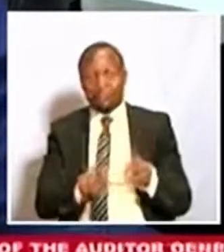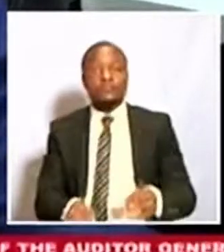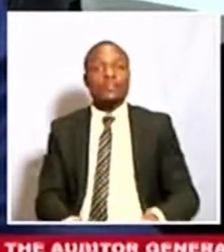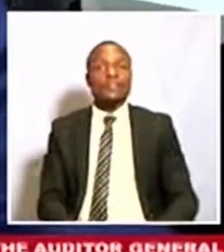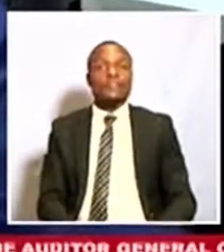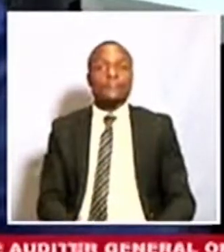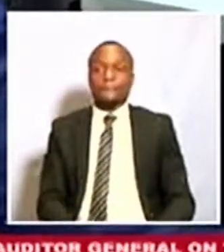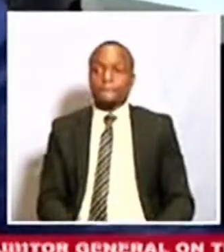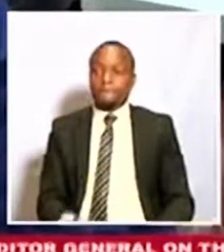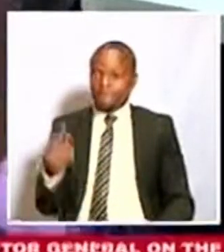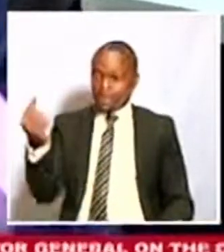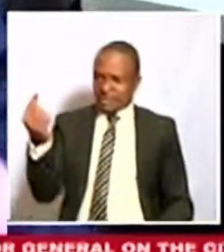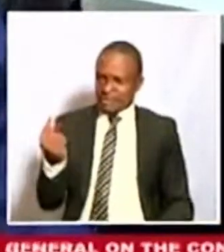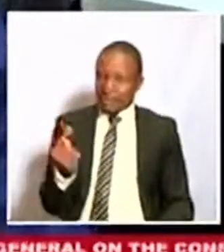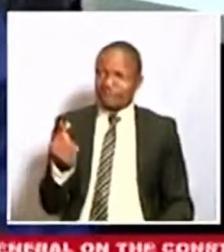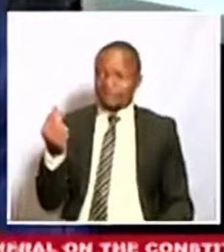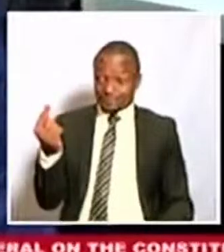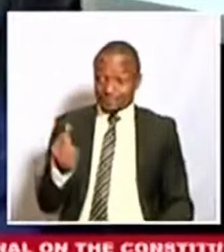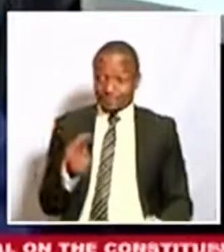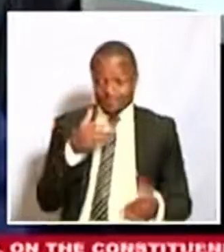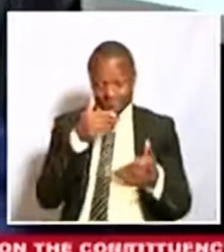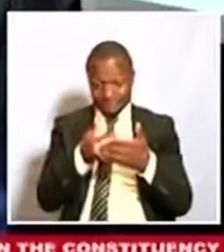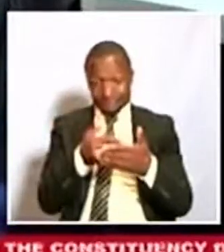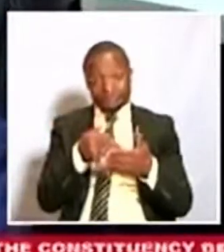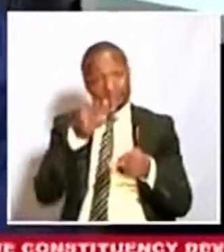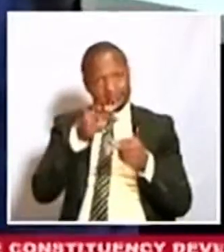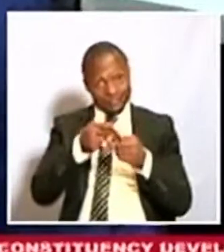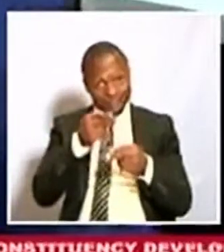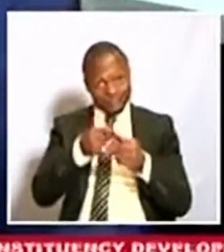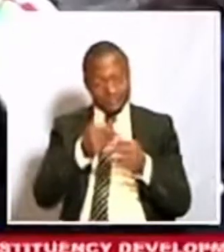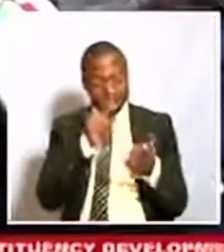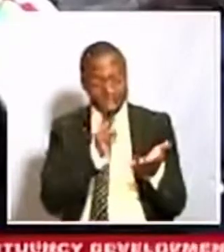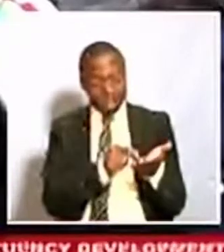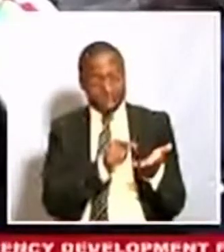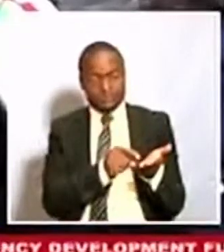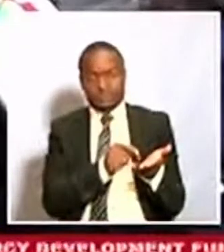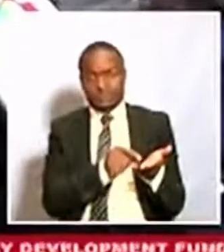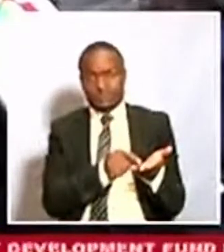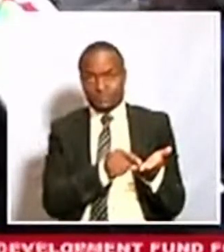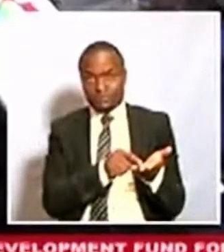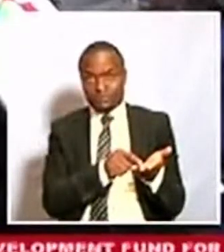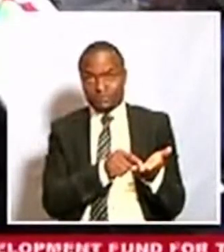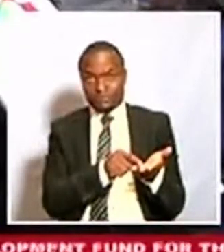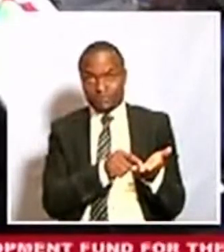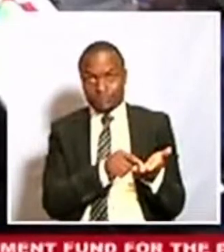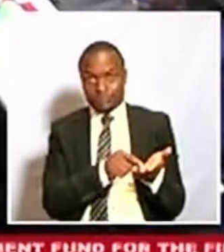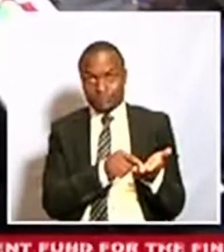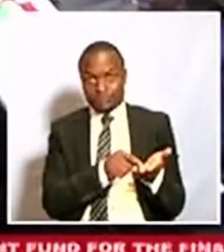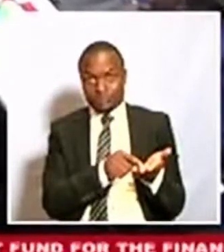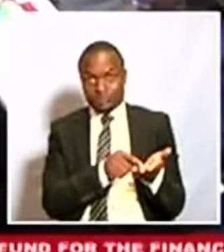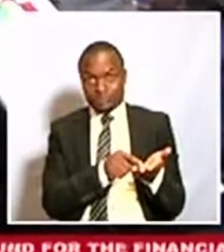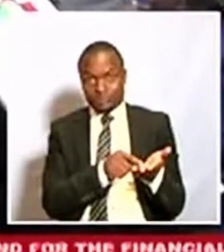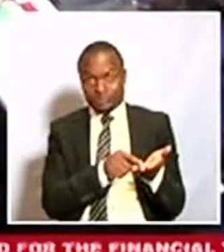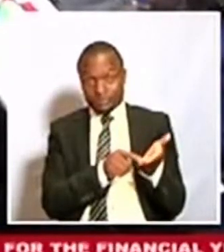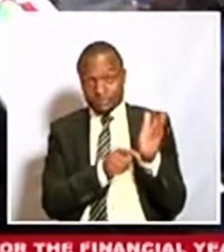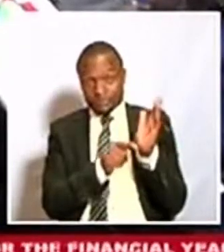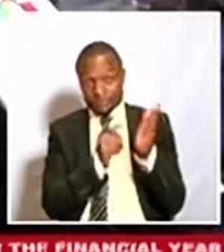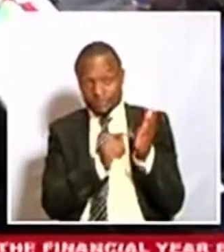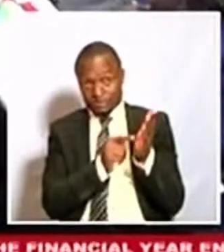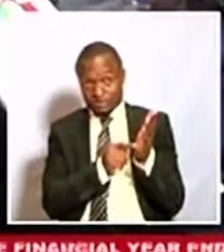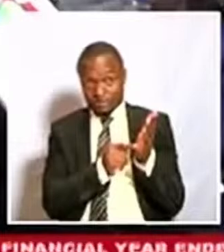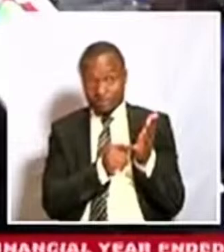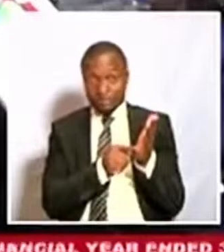Kindly come near that. What are the names? I think the names are this one, sir. Where there is S.